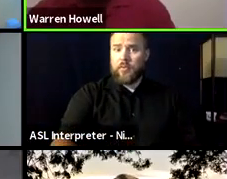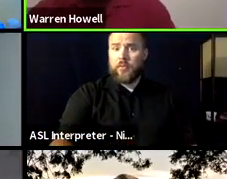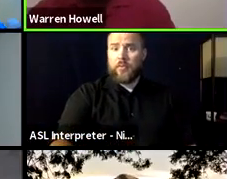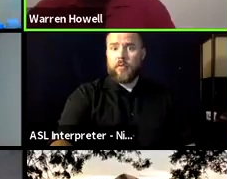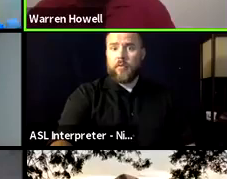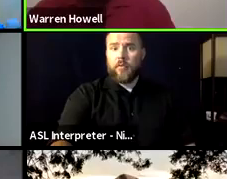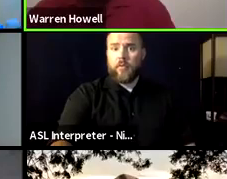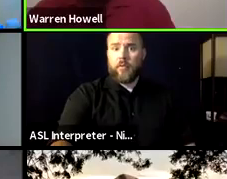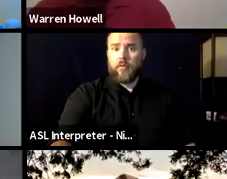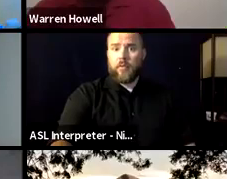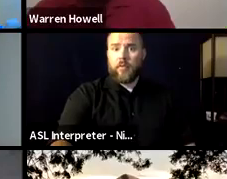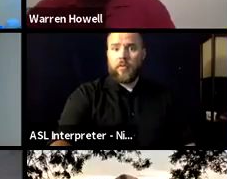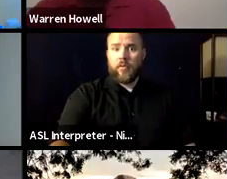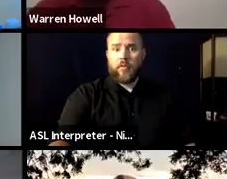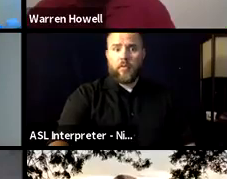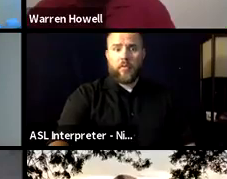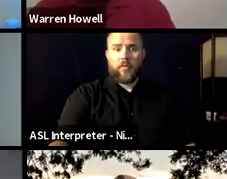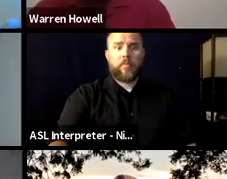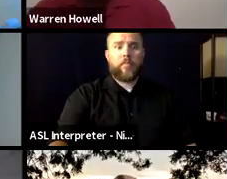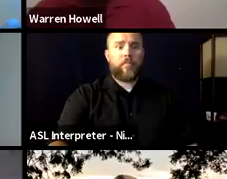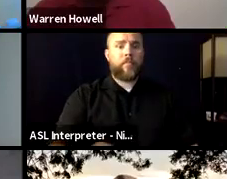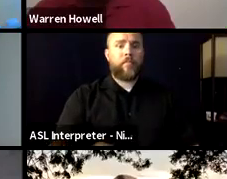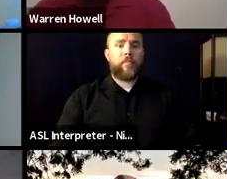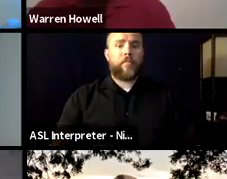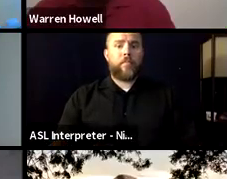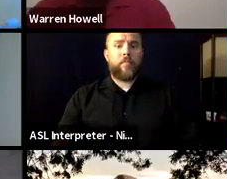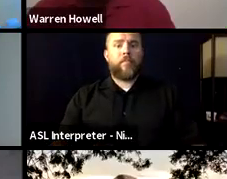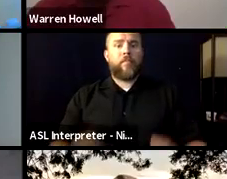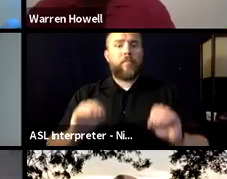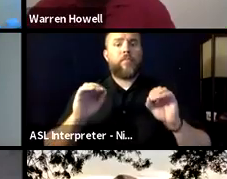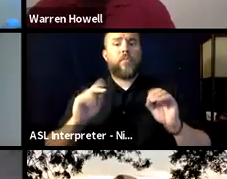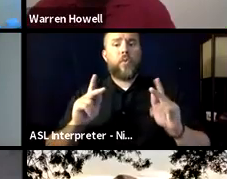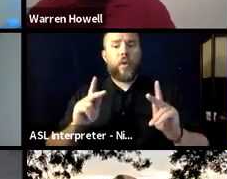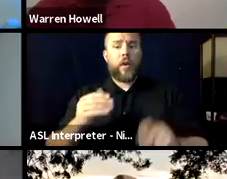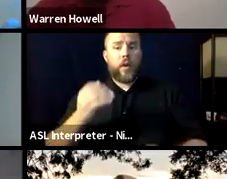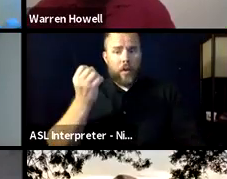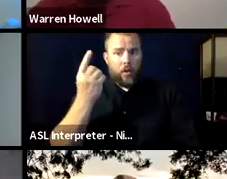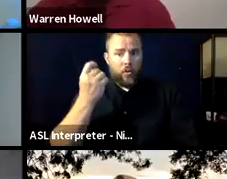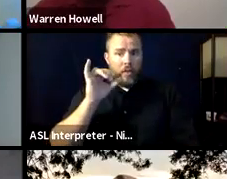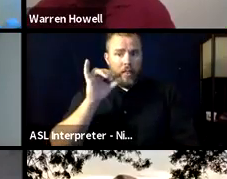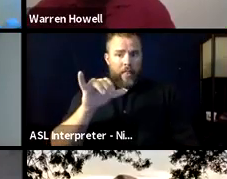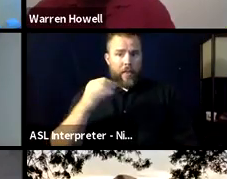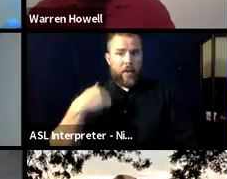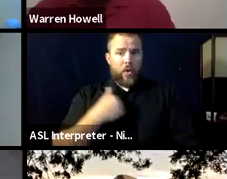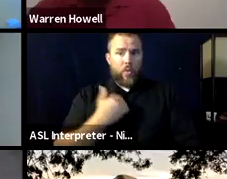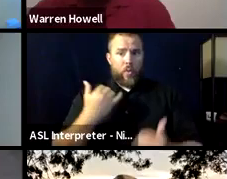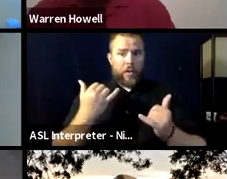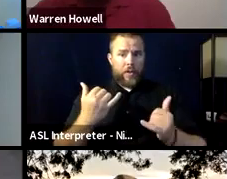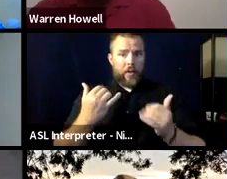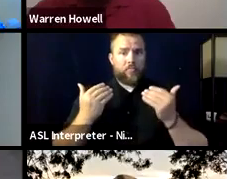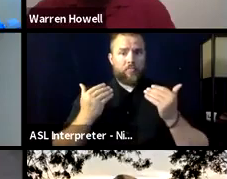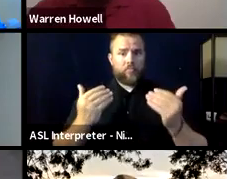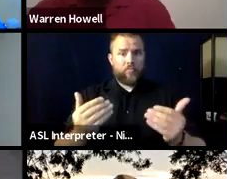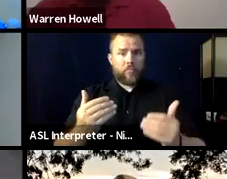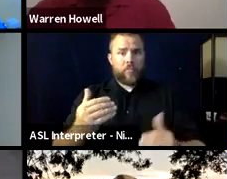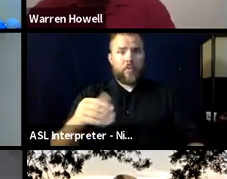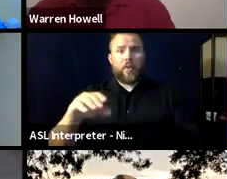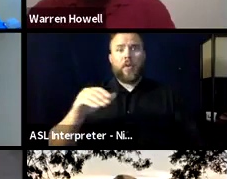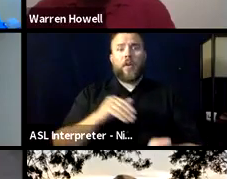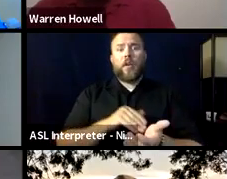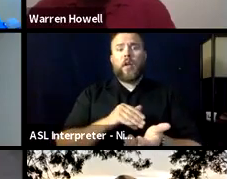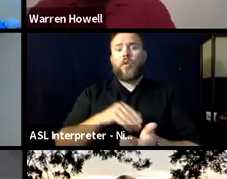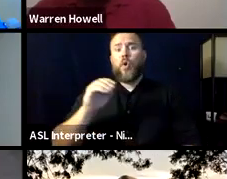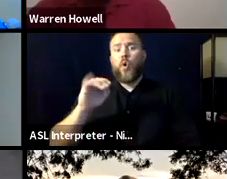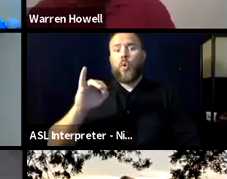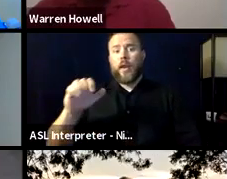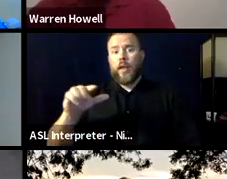Okay. With that said, hearing none, I'll go ahead and call the roll on the agenda approval. Dr. O'Neill. Claire O'Neill, yes.